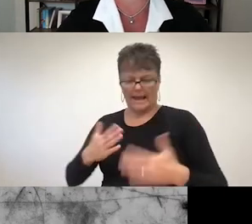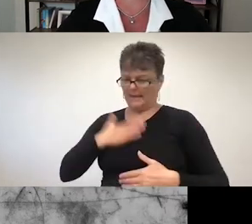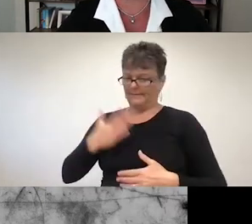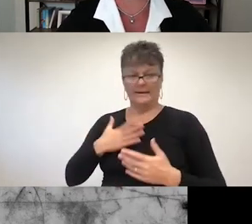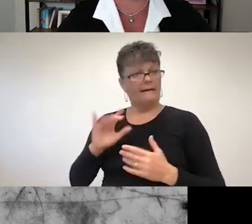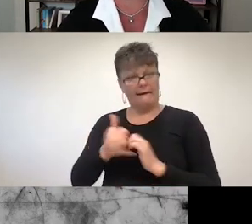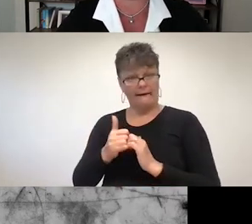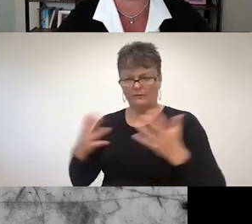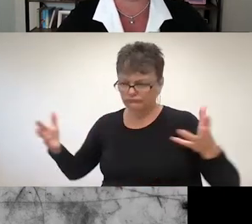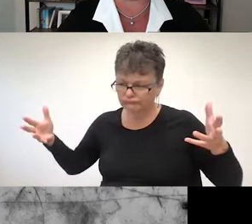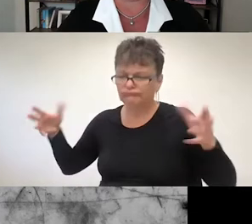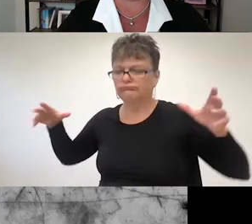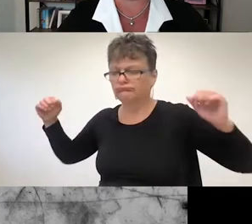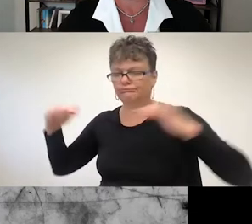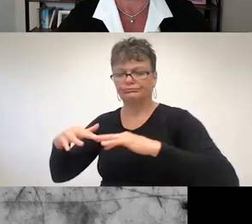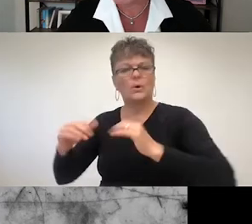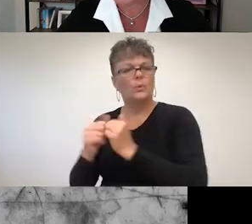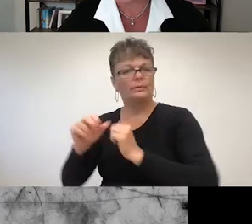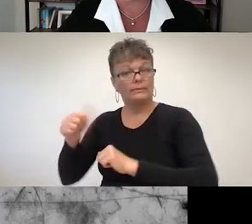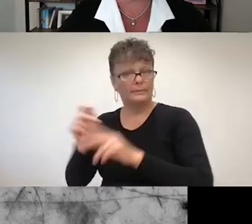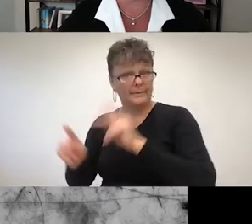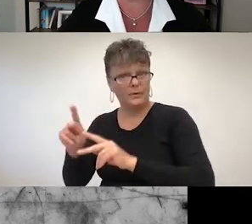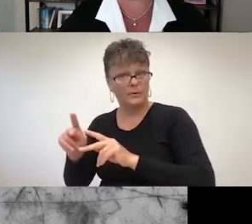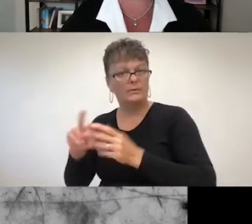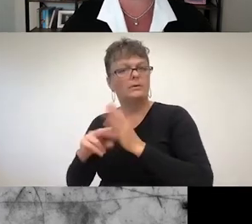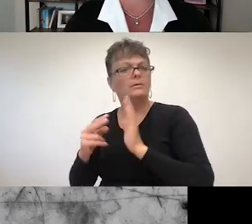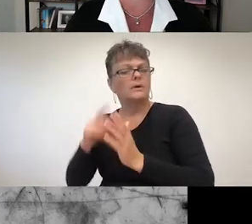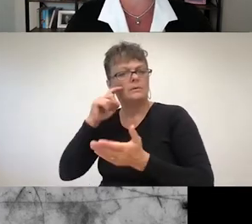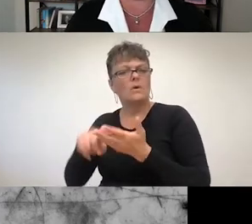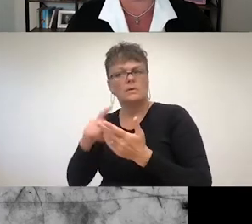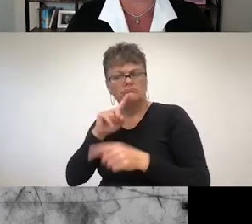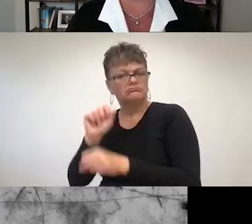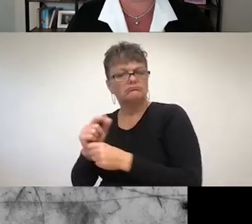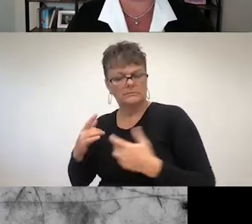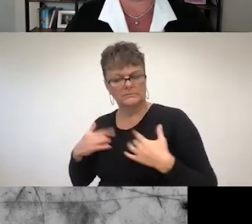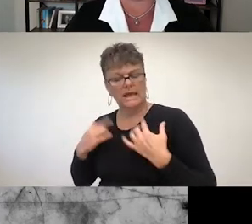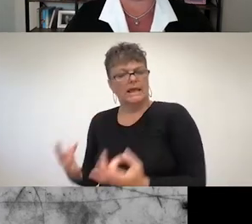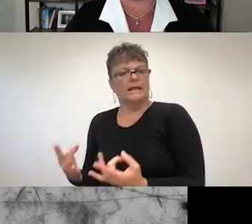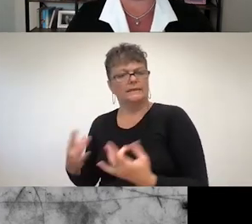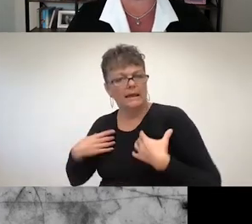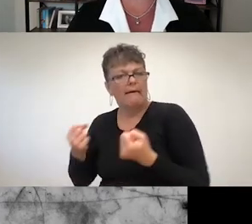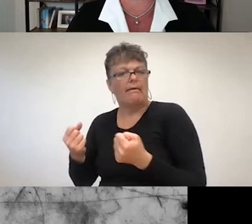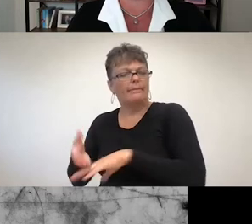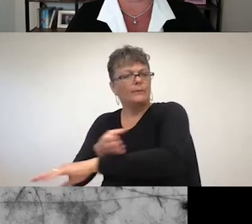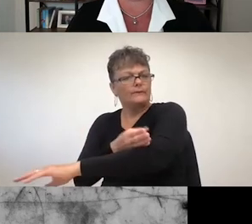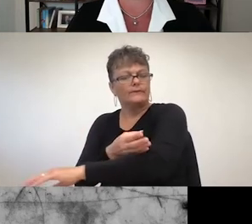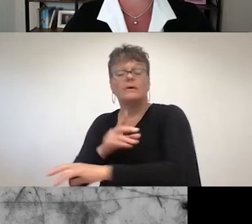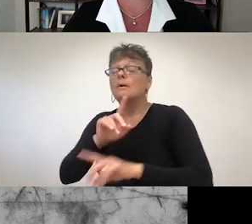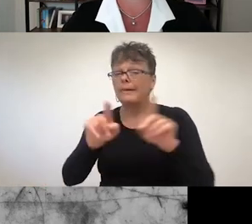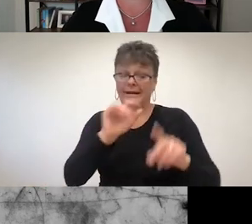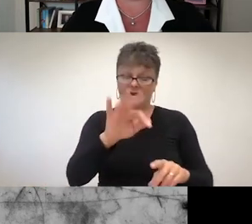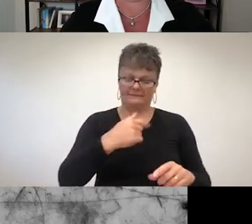to experience increased well-being. But in societies where we do the opposite and pursue individual